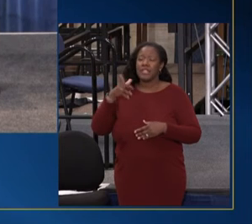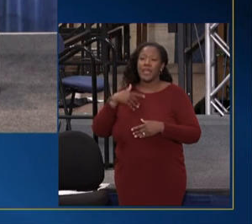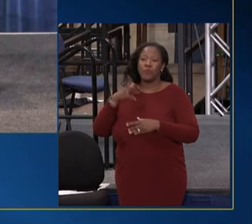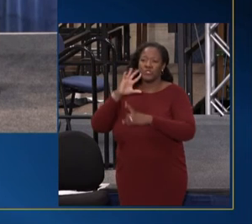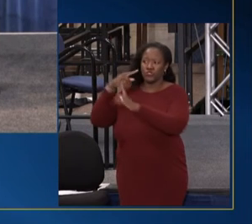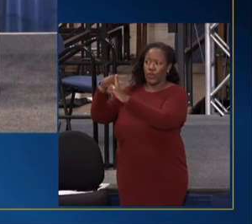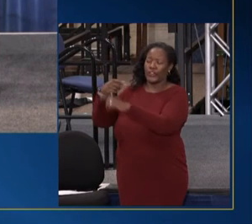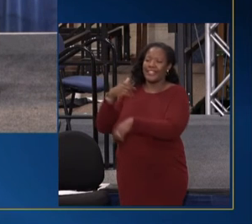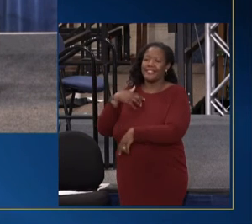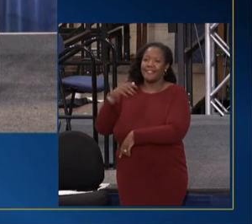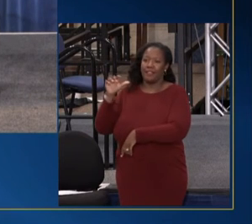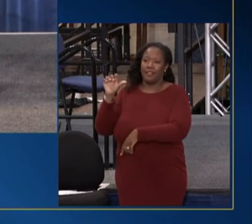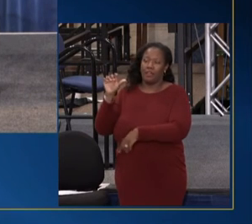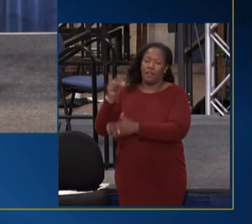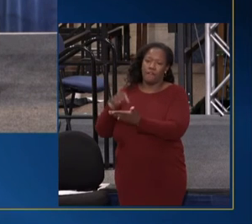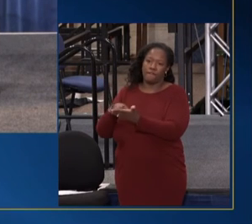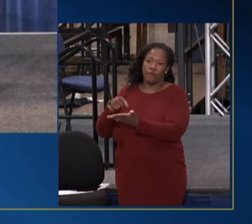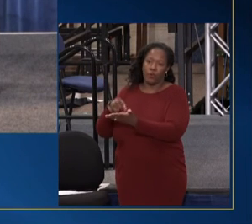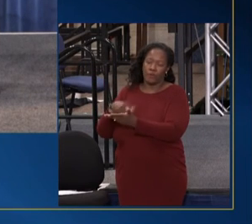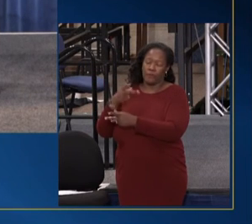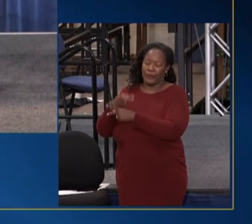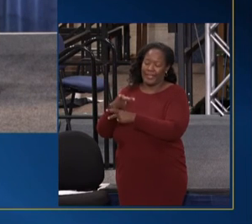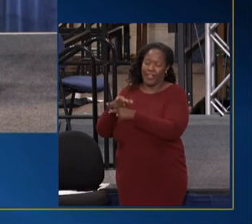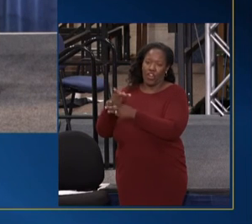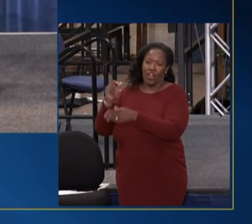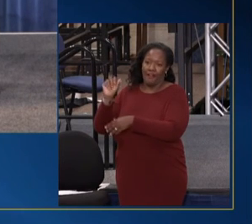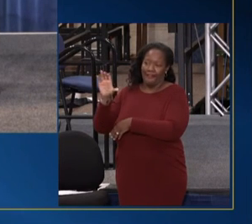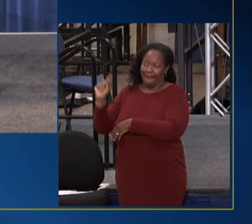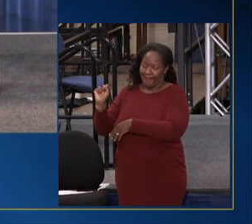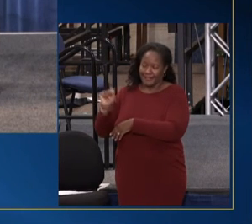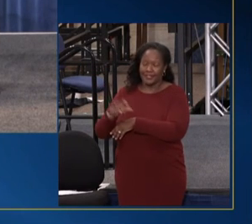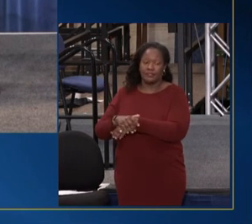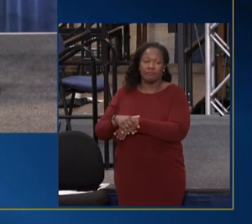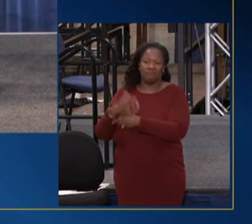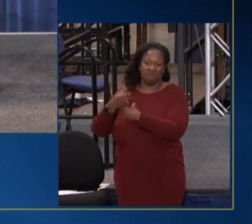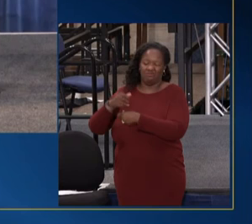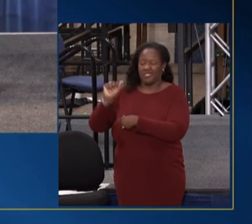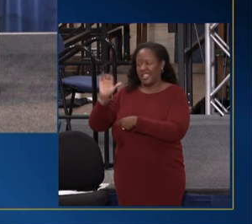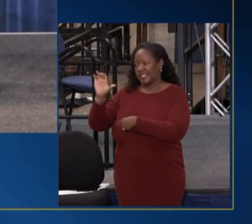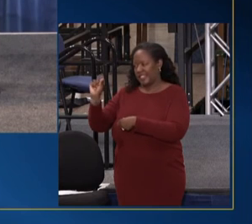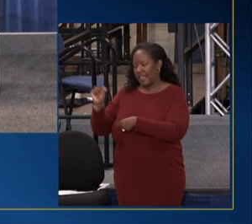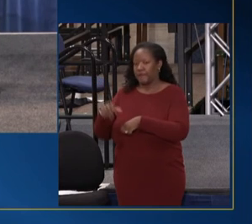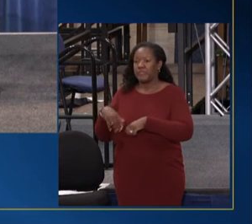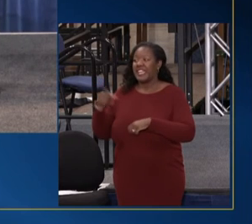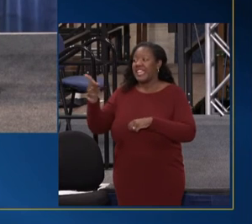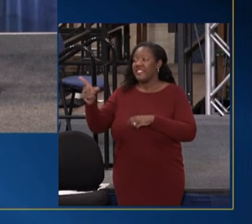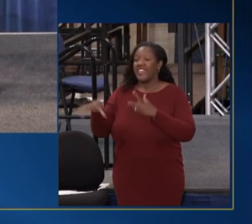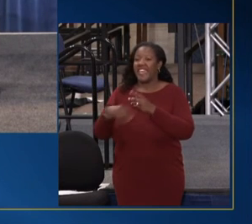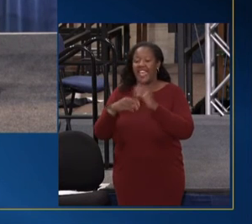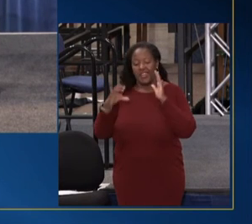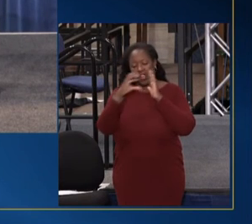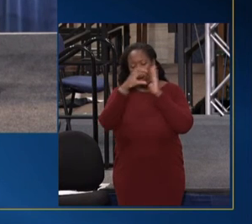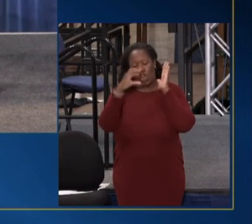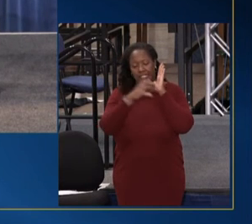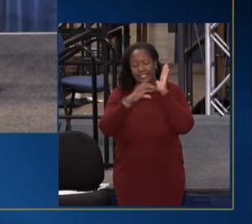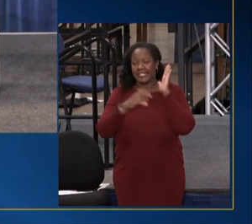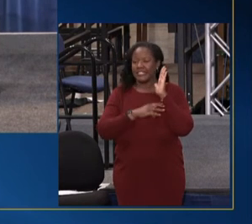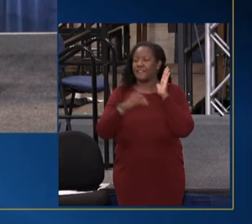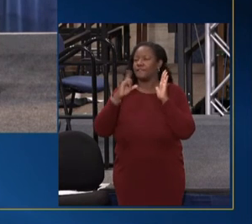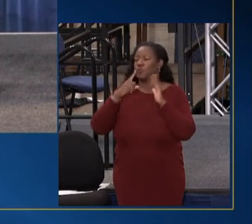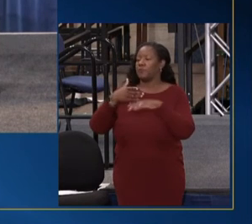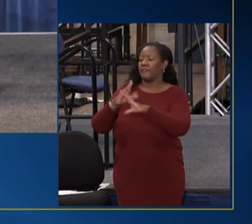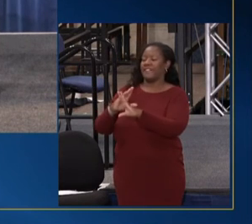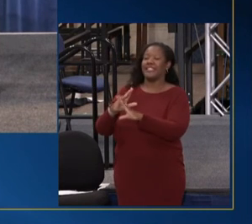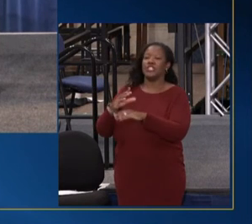Act. Really, the clause around the provision of preventative services, and so things